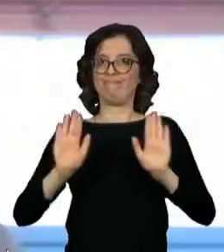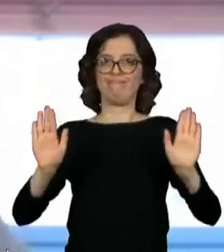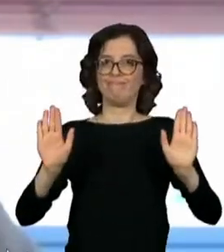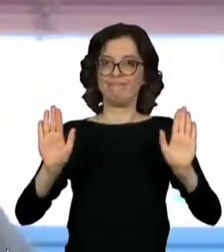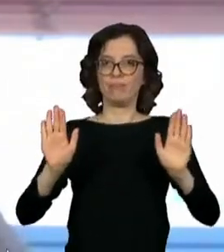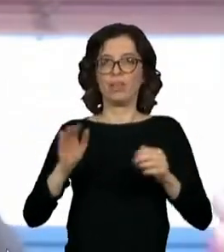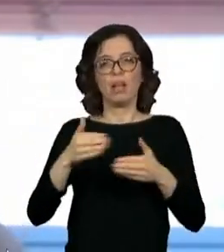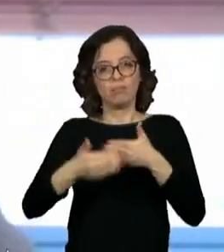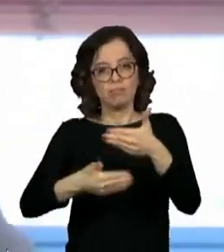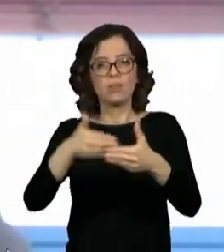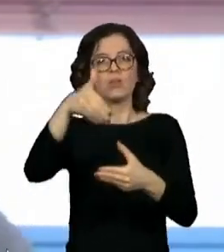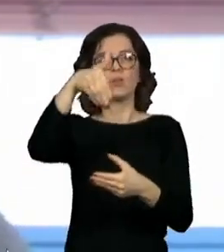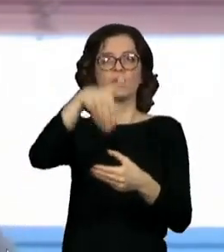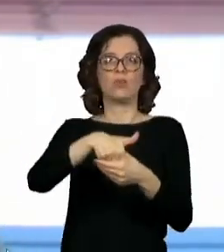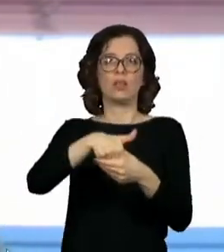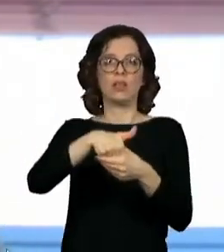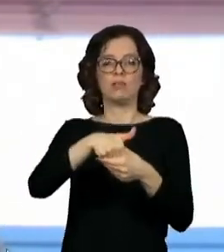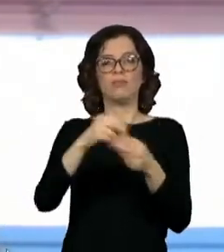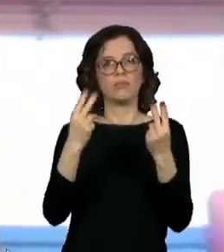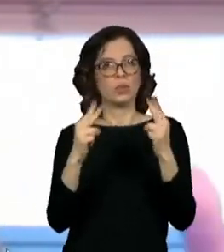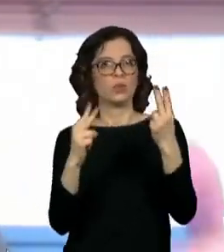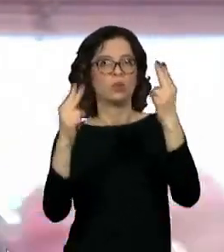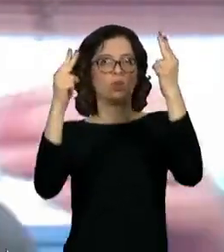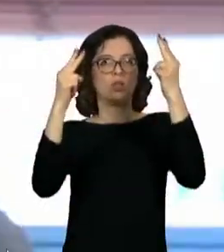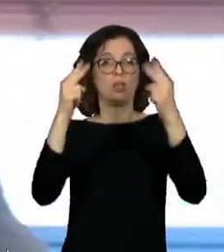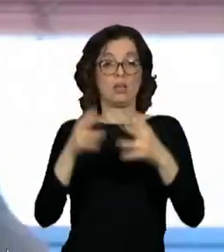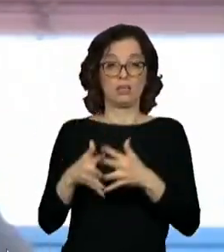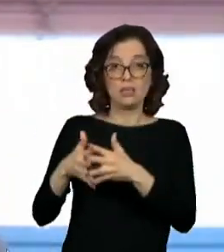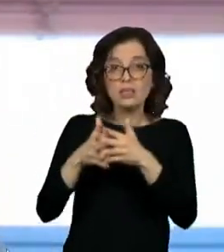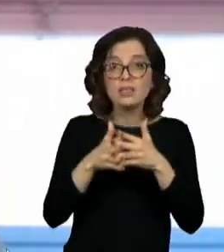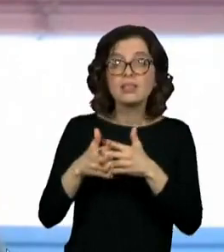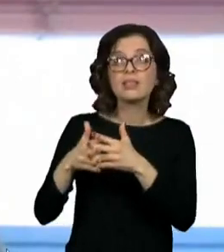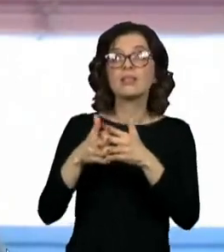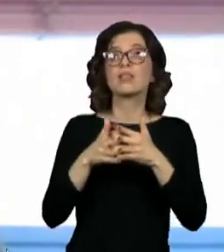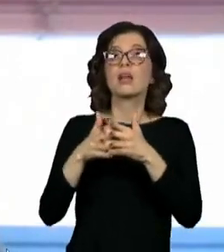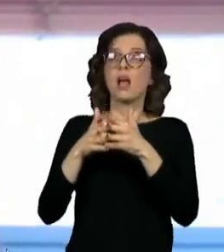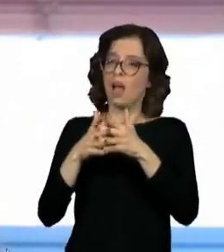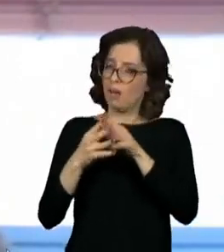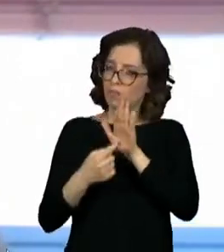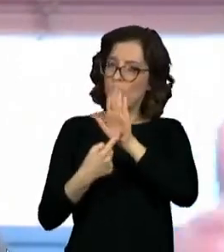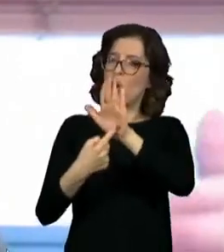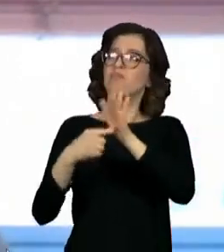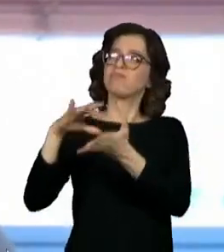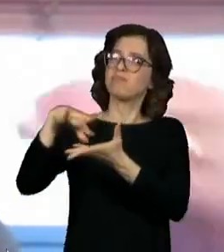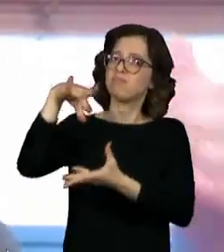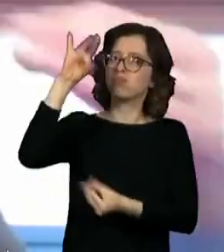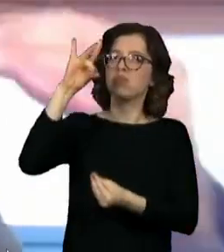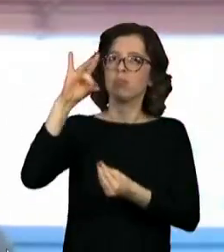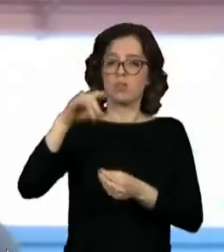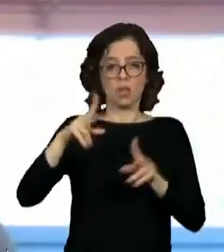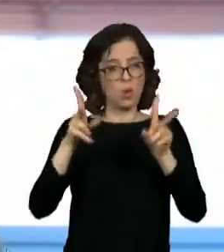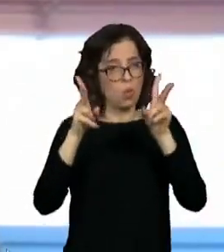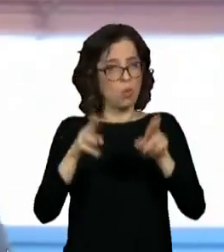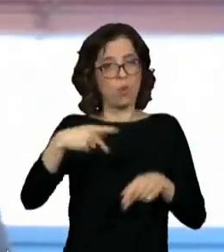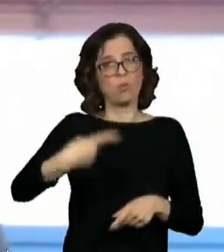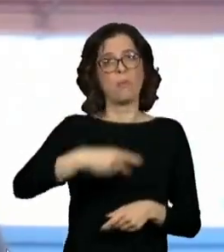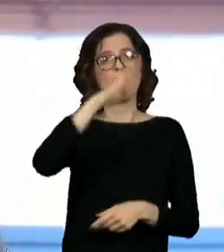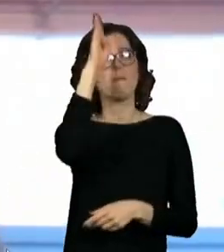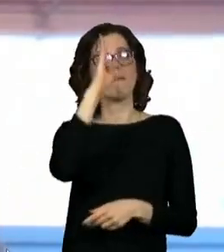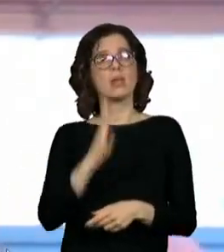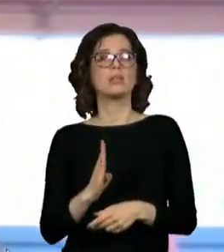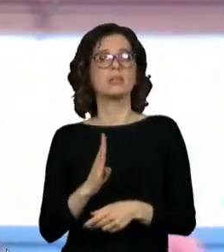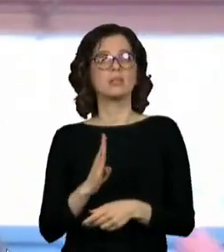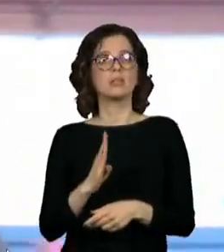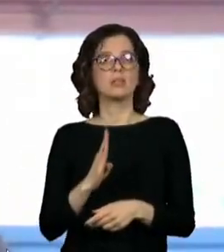them electorally, it is a major victory. And the United States is obviously a big democracy. Brazil is also a very big